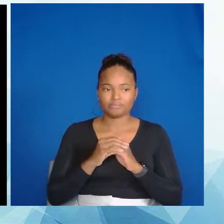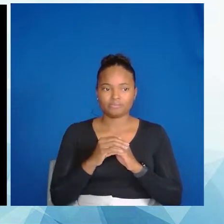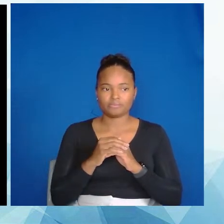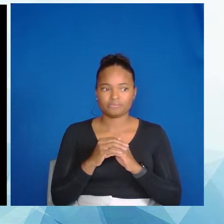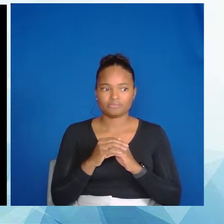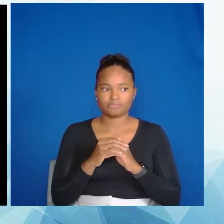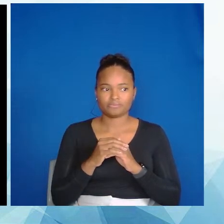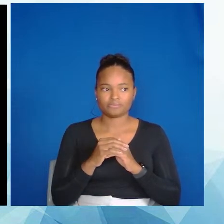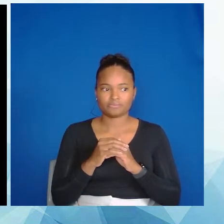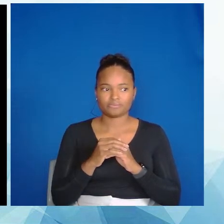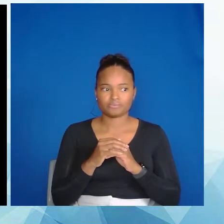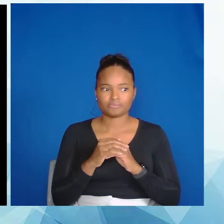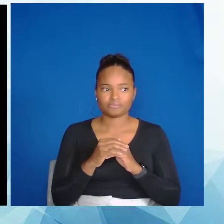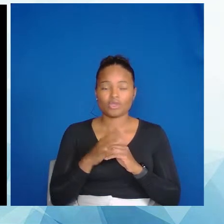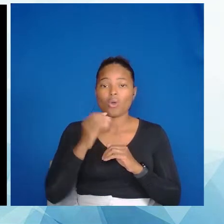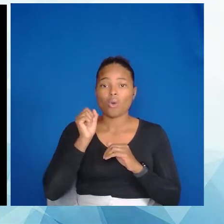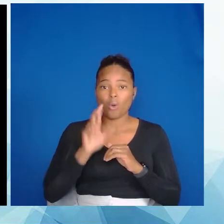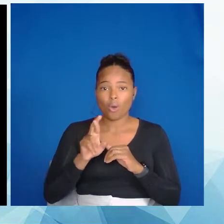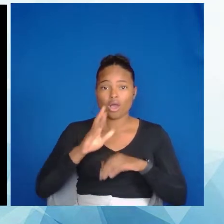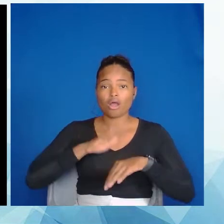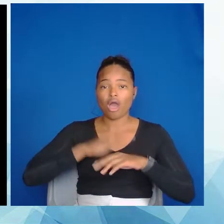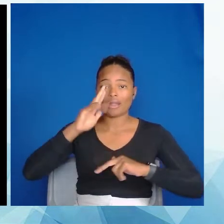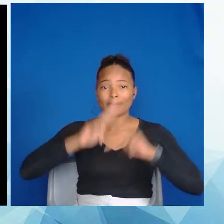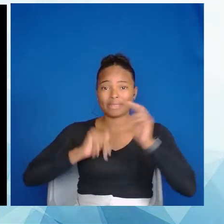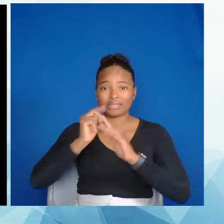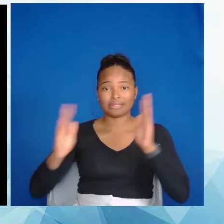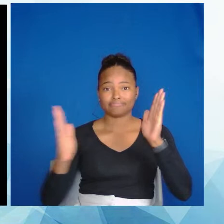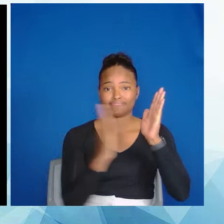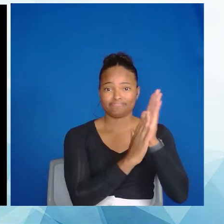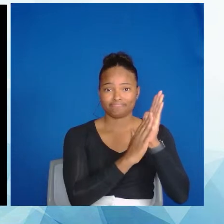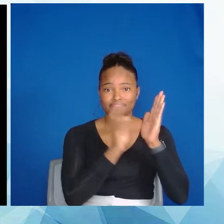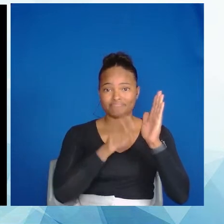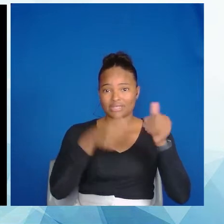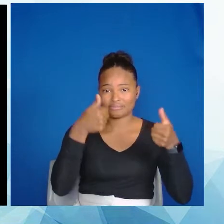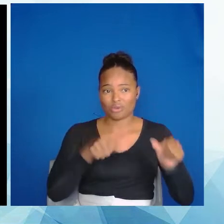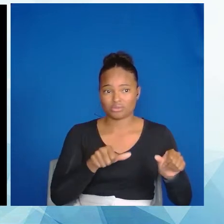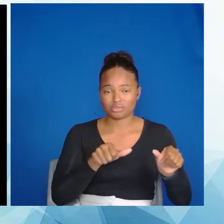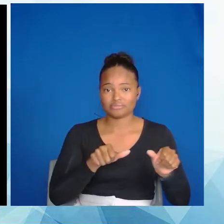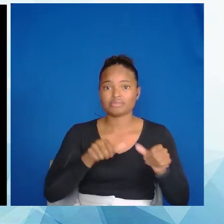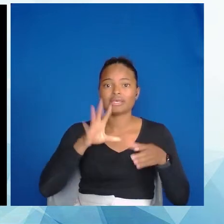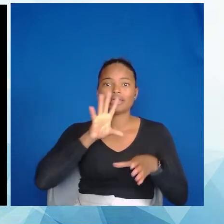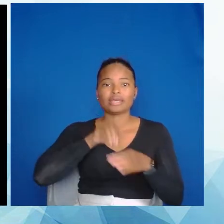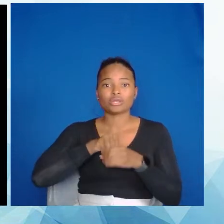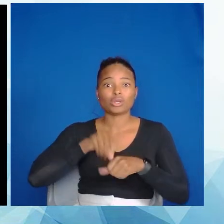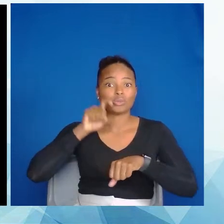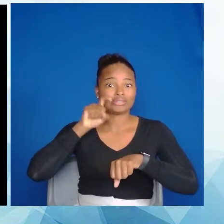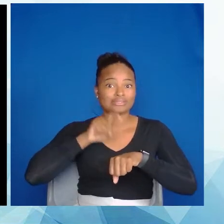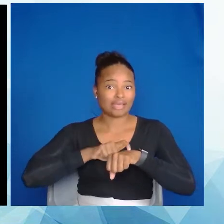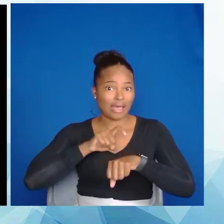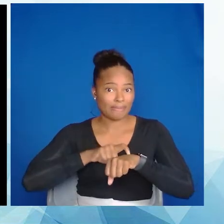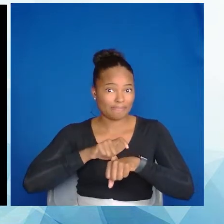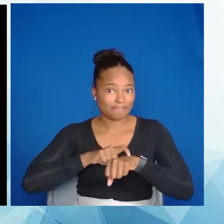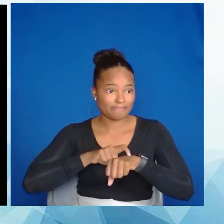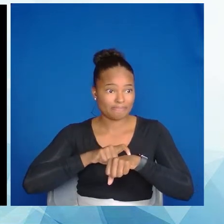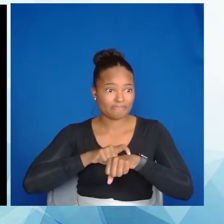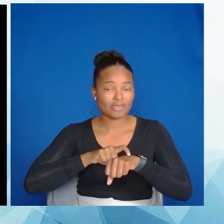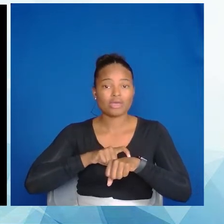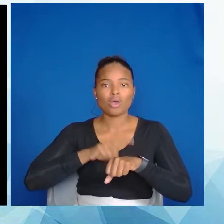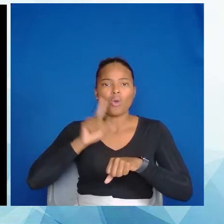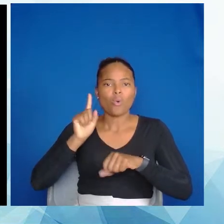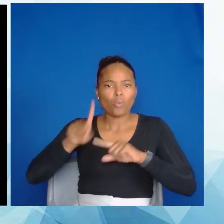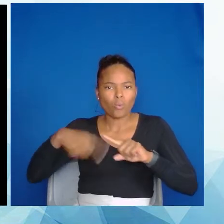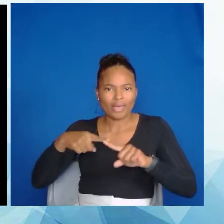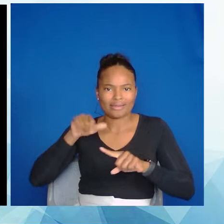part of their notice. And it has to include the time that the public will, if you're having a meeting in